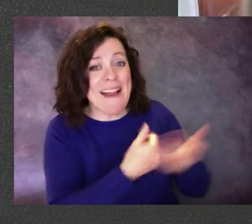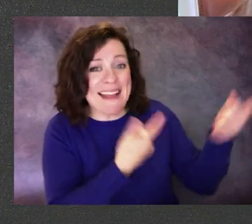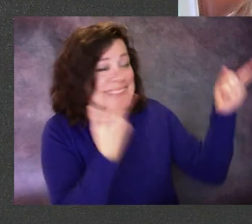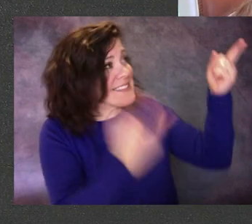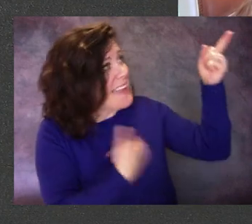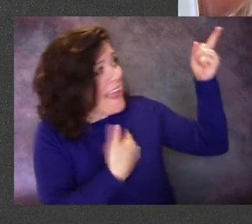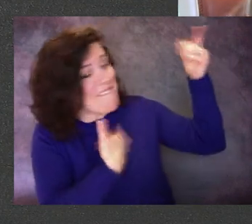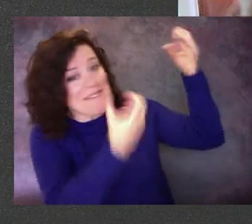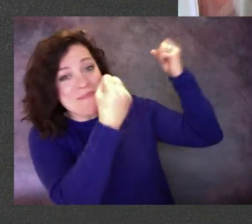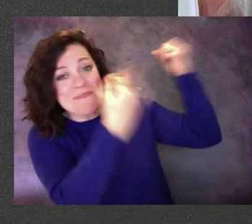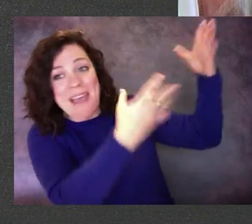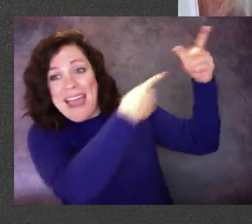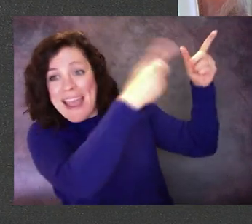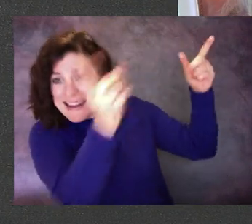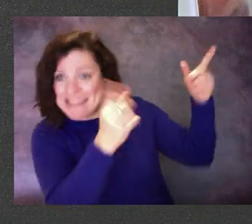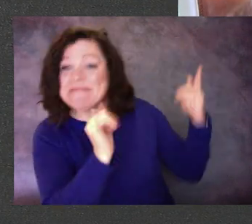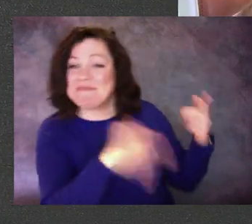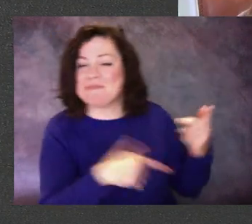like Corduroy.